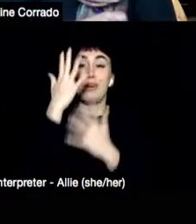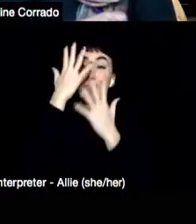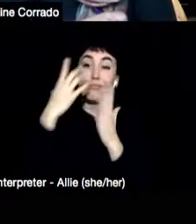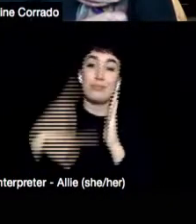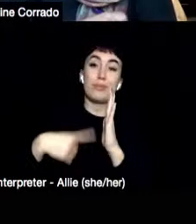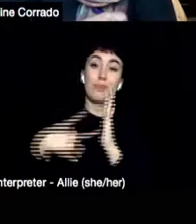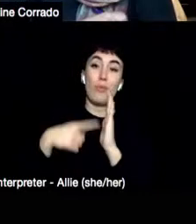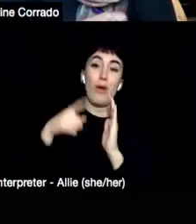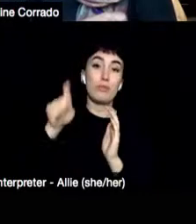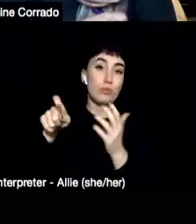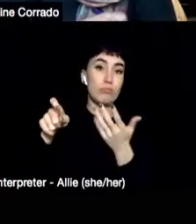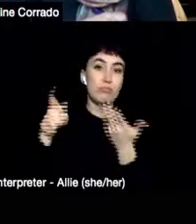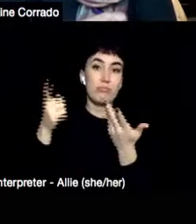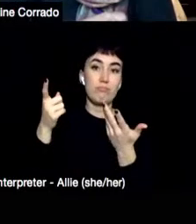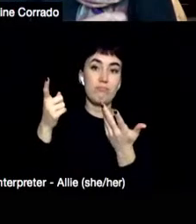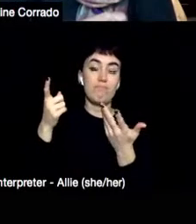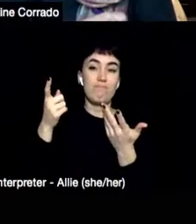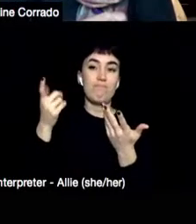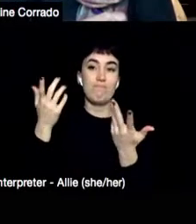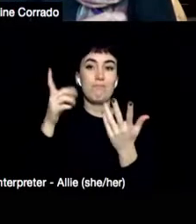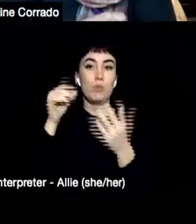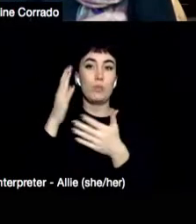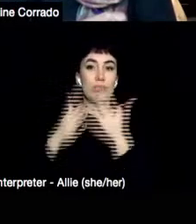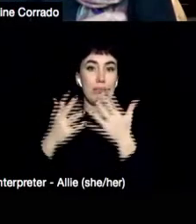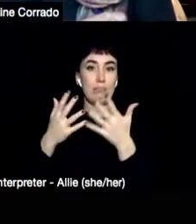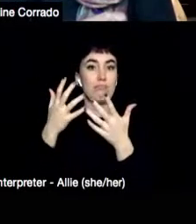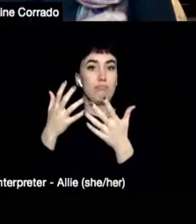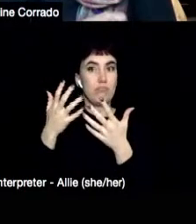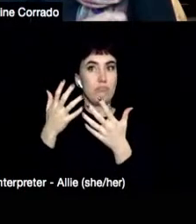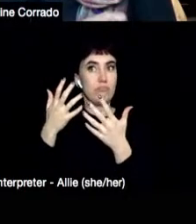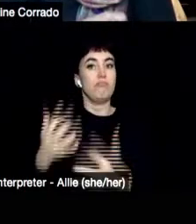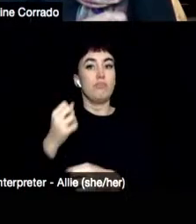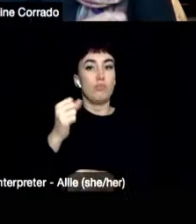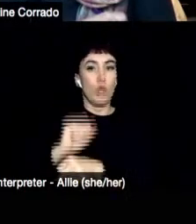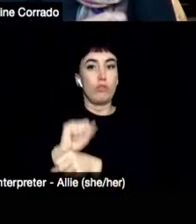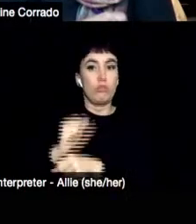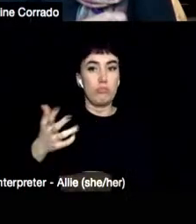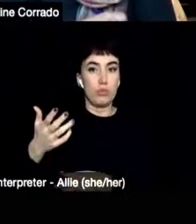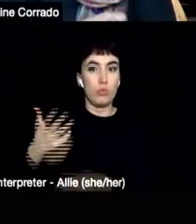to do some pretty heavy duty work on them. So